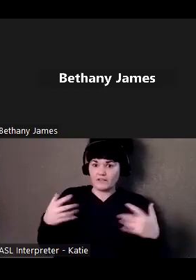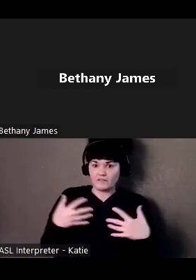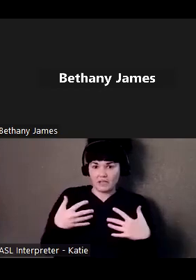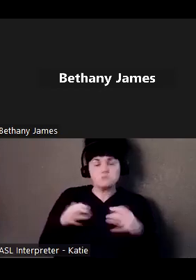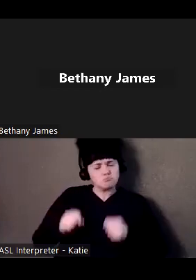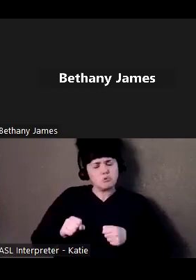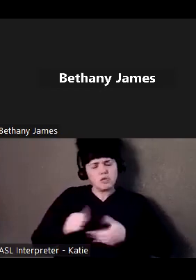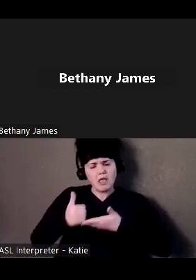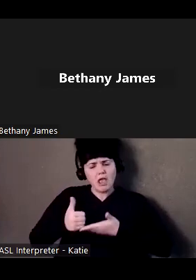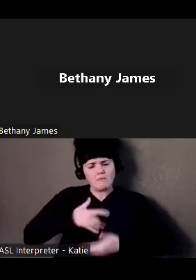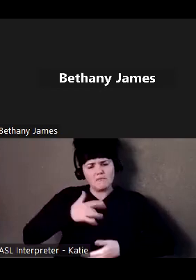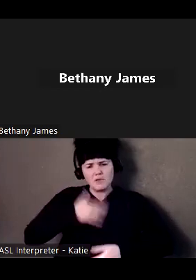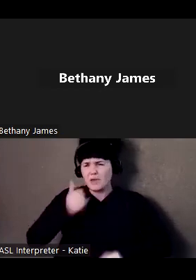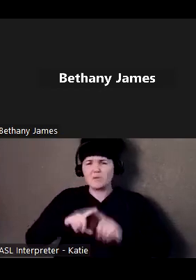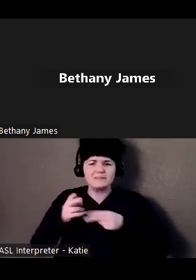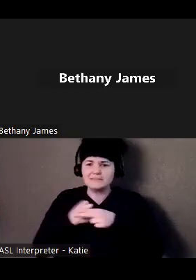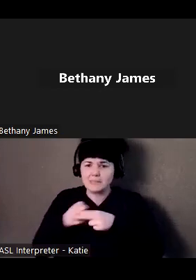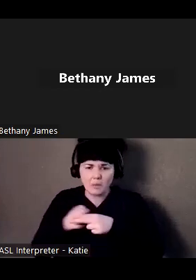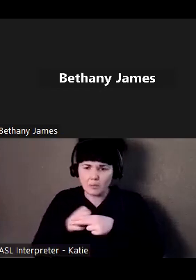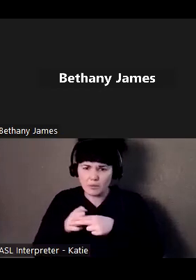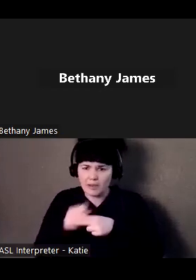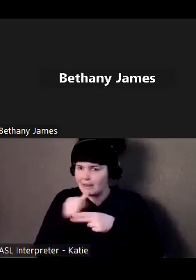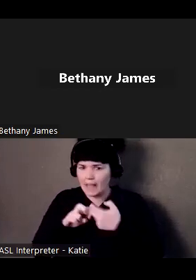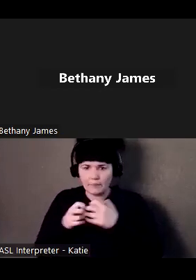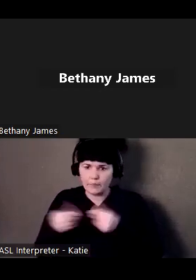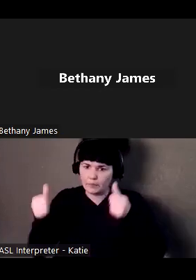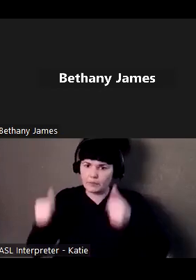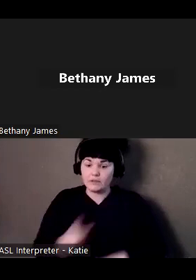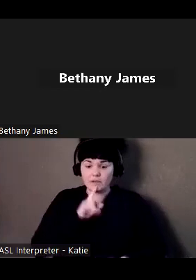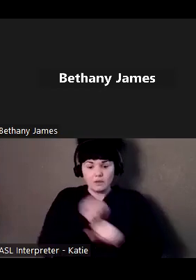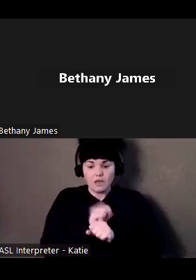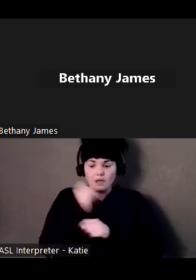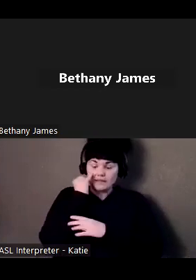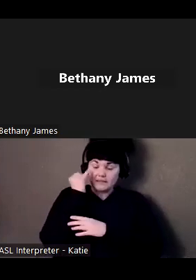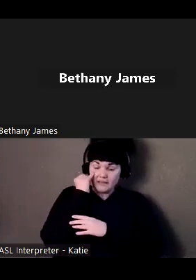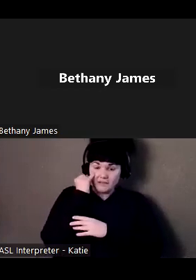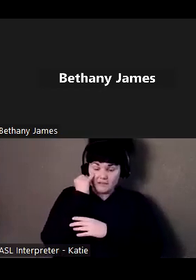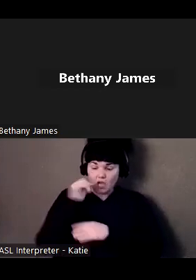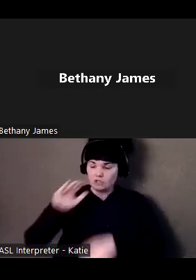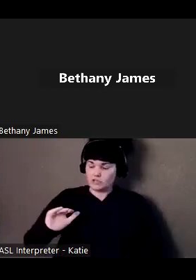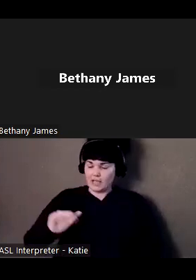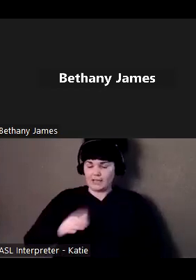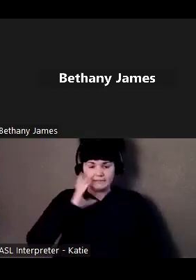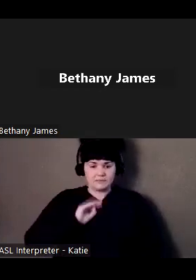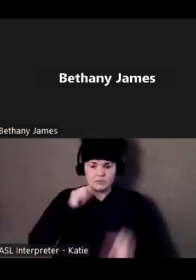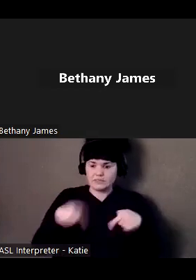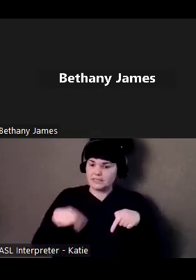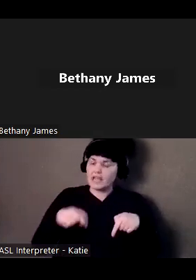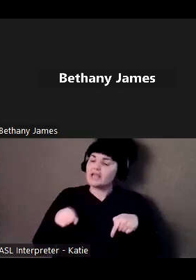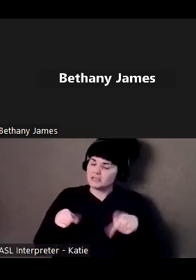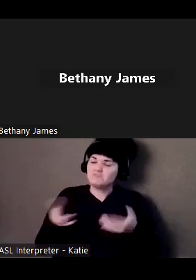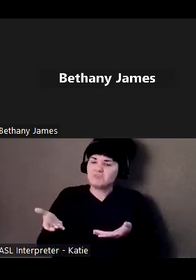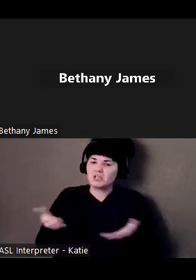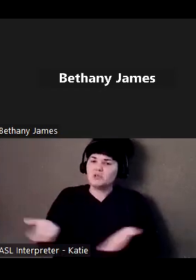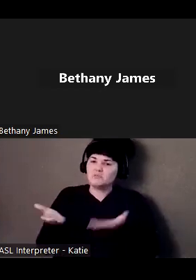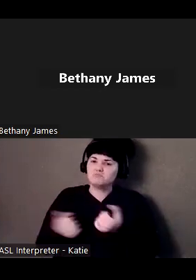often temporary respite. In fact, accommodating a child's anxiety maintains and reinforces fear in the long